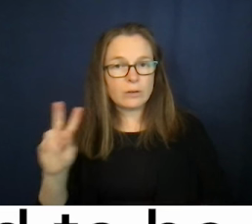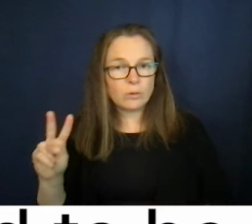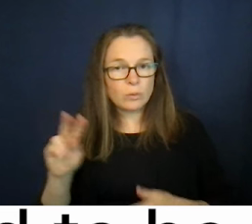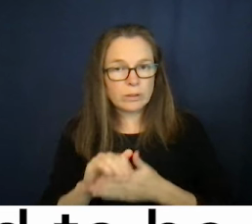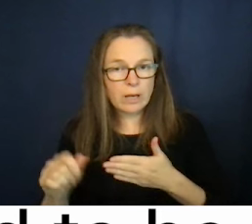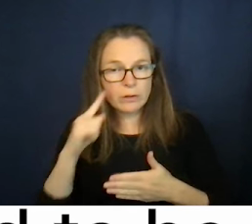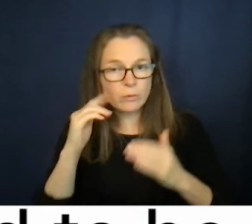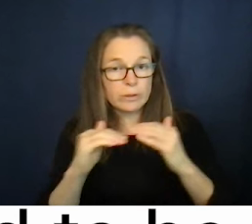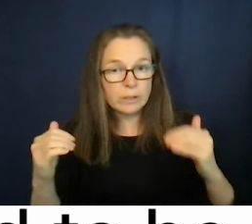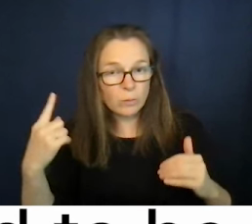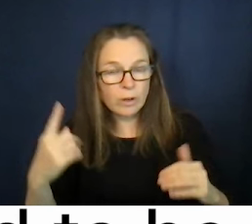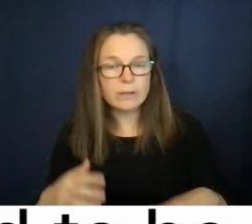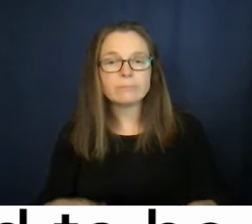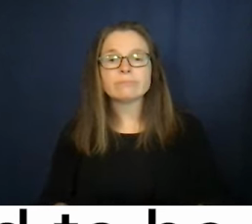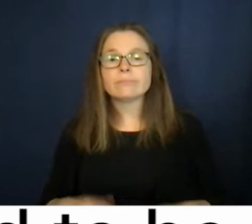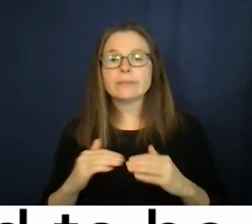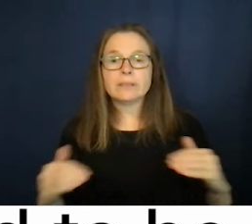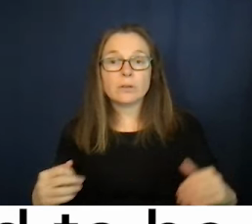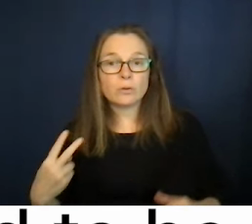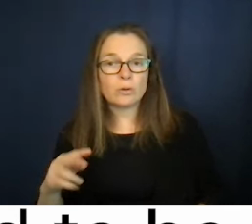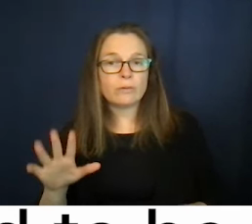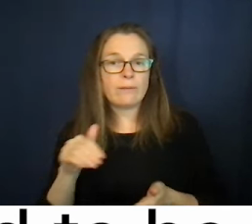$4,592 for Tier 1, and Tier 2 is